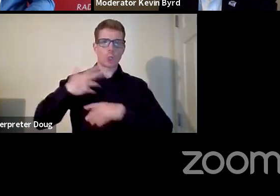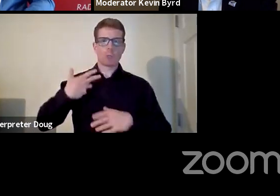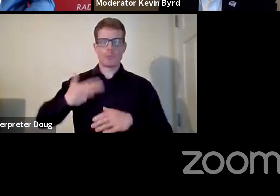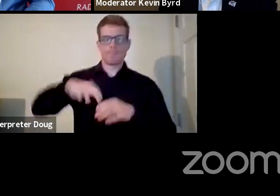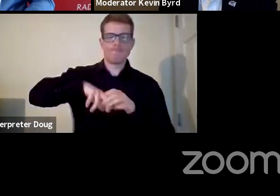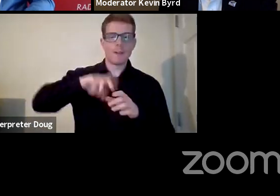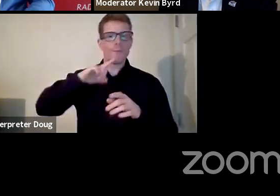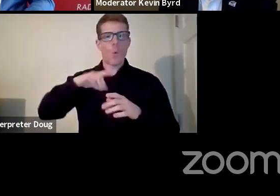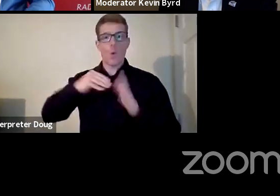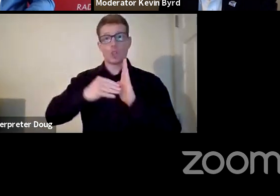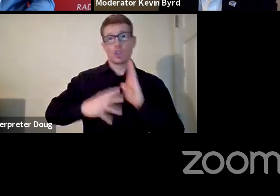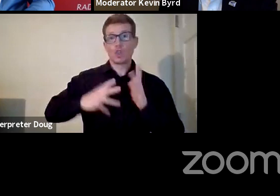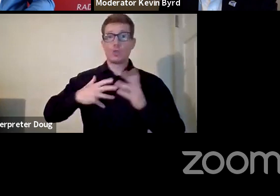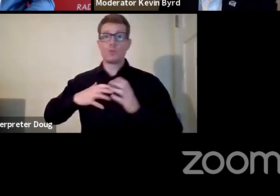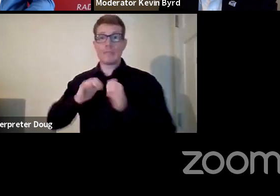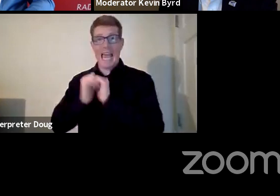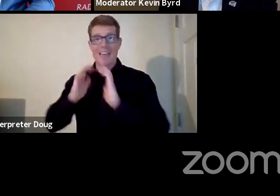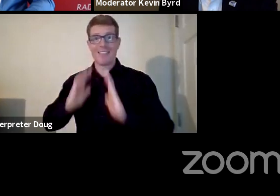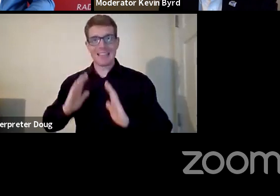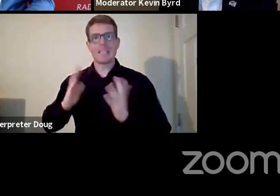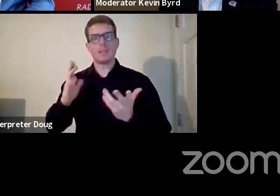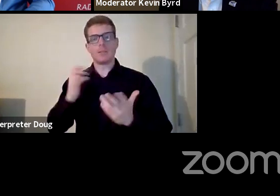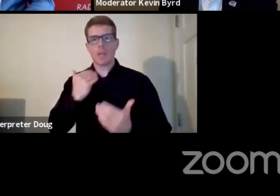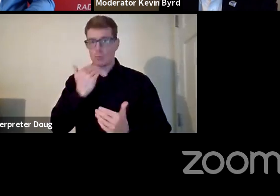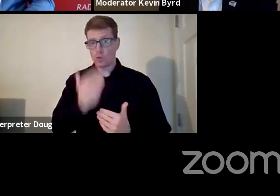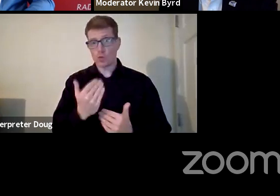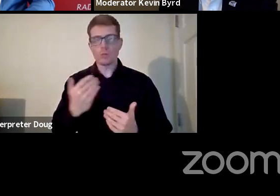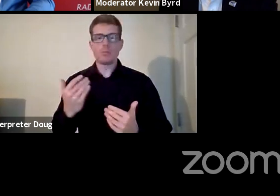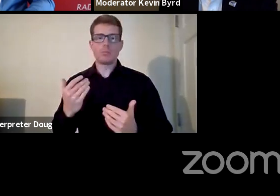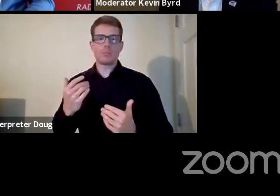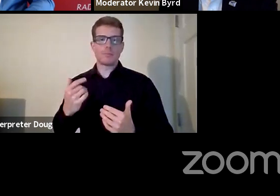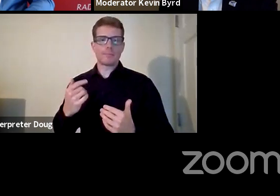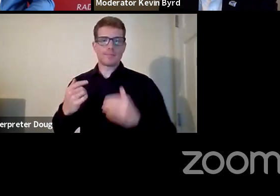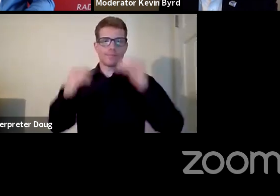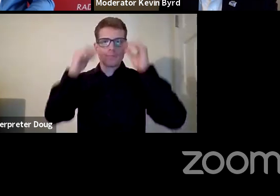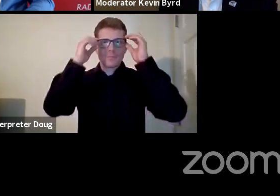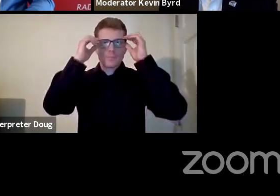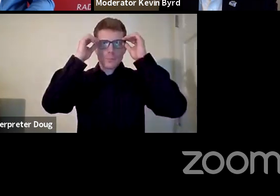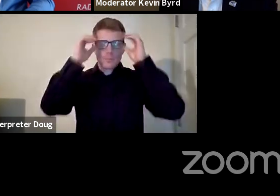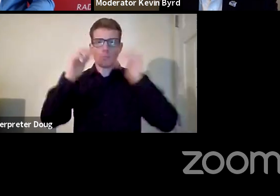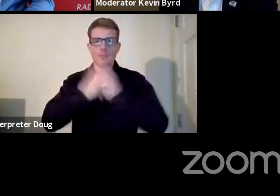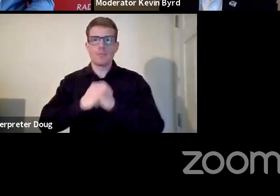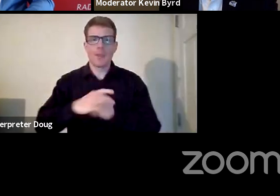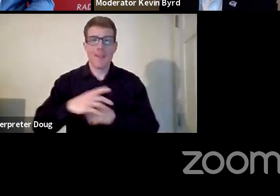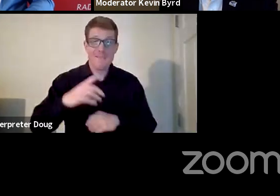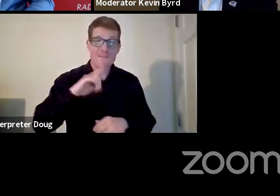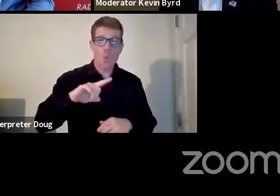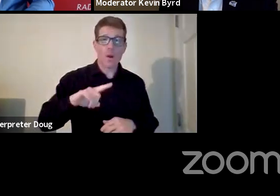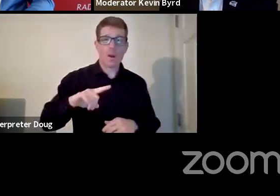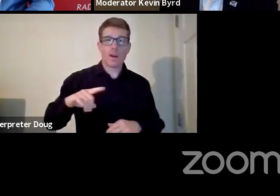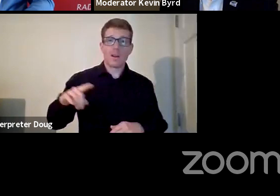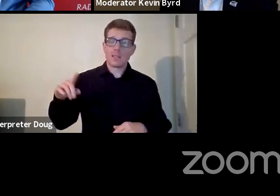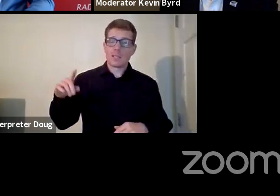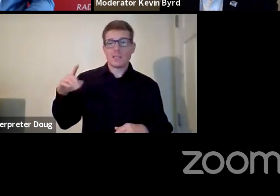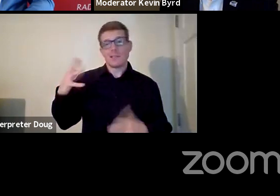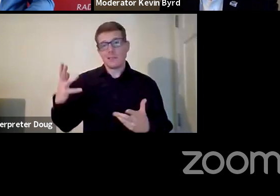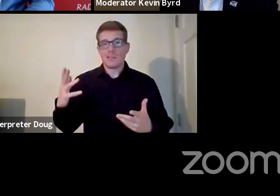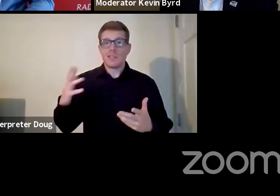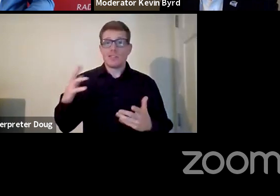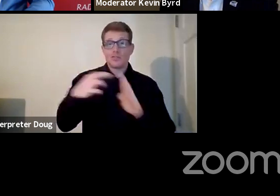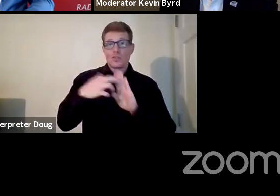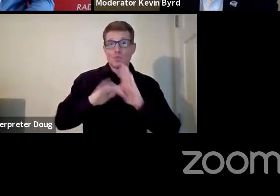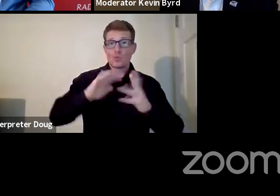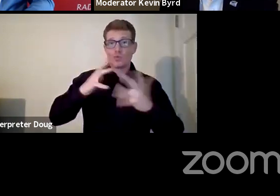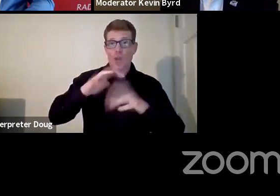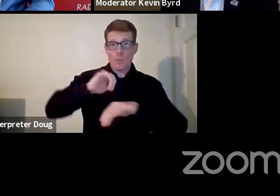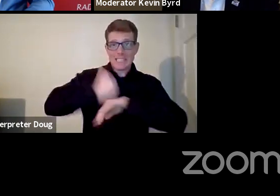about how that was going. He was very impressed with the protocols that have been put in place and the way that's been happening. We